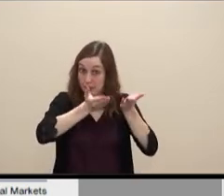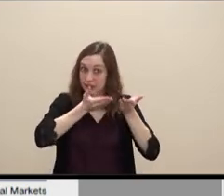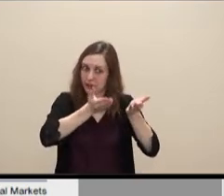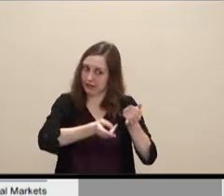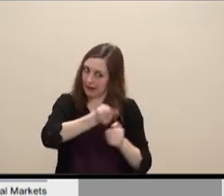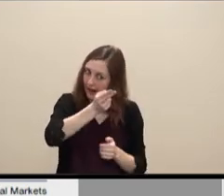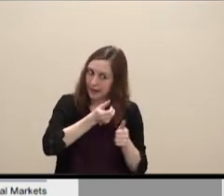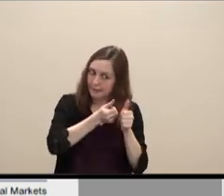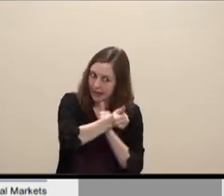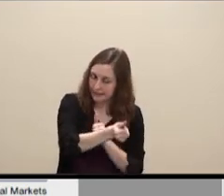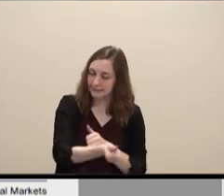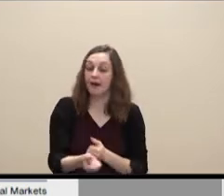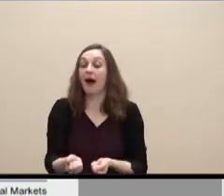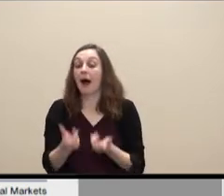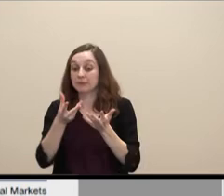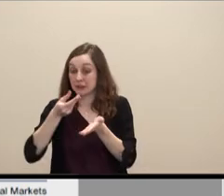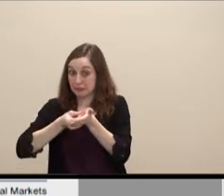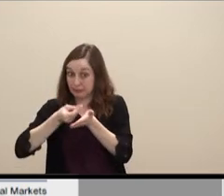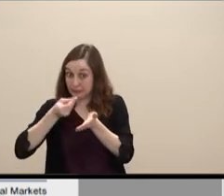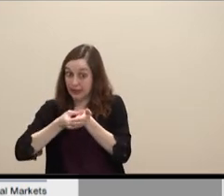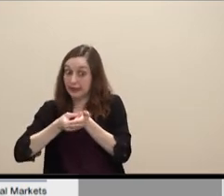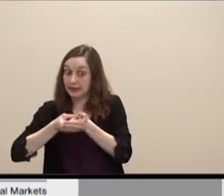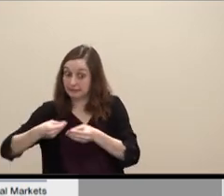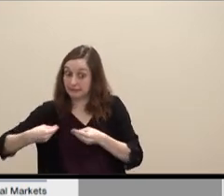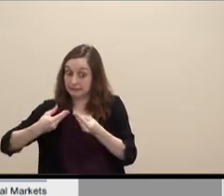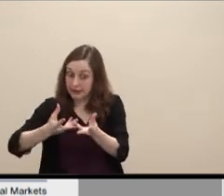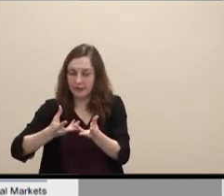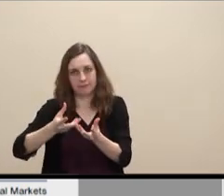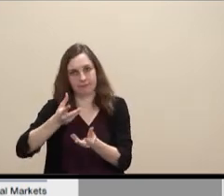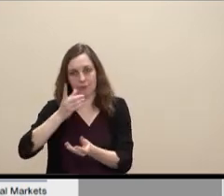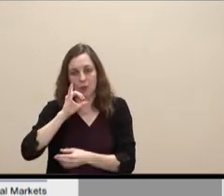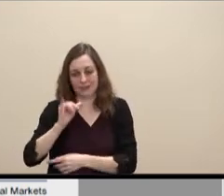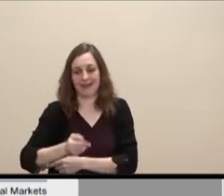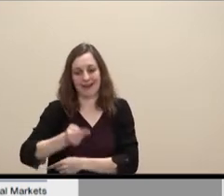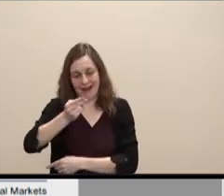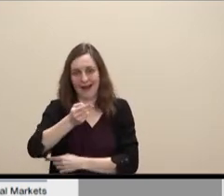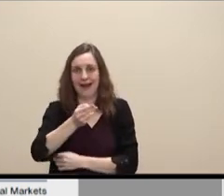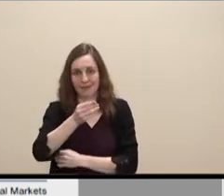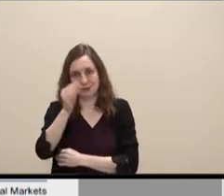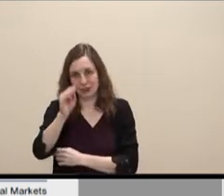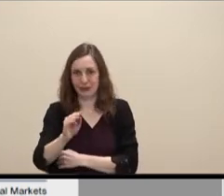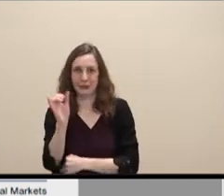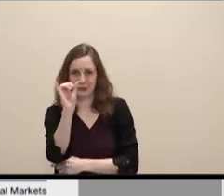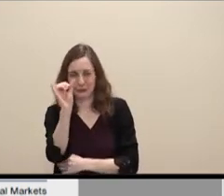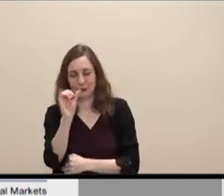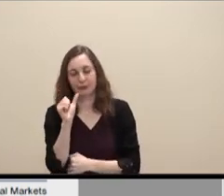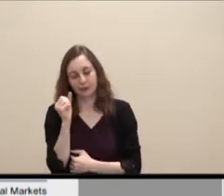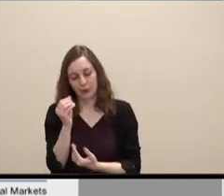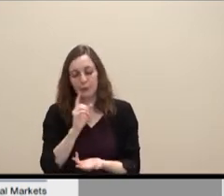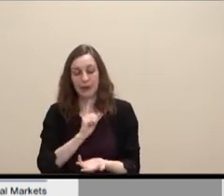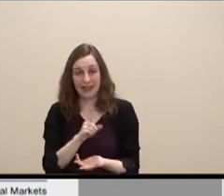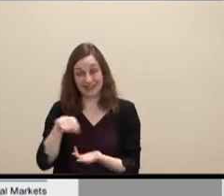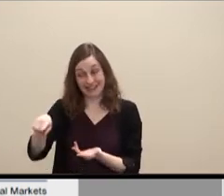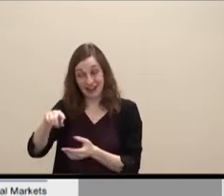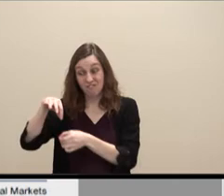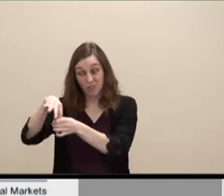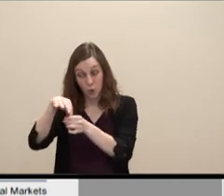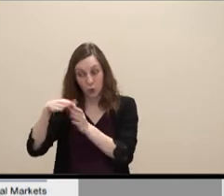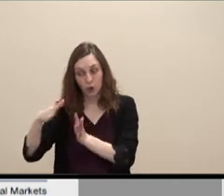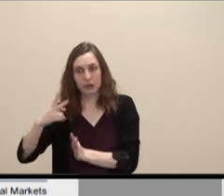the voters. So it is a good story to tell in terms of the voters seeing the need for facilities improvement here in the